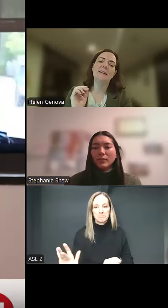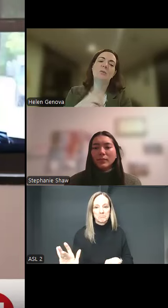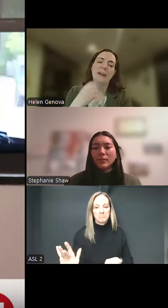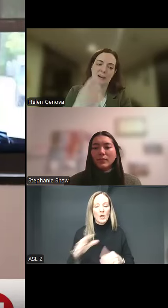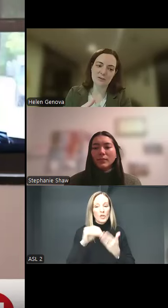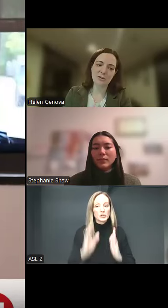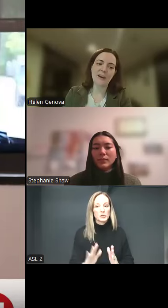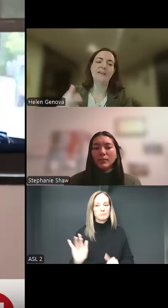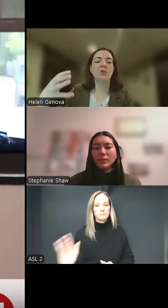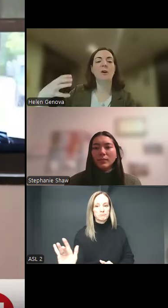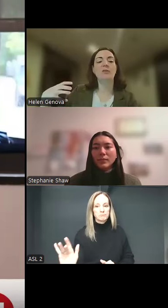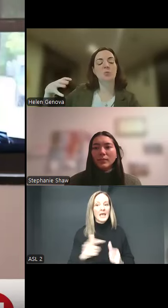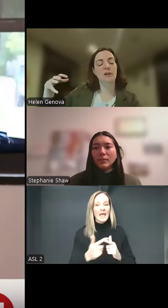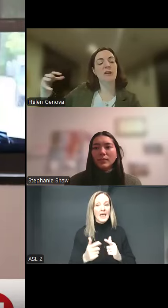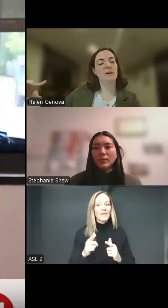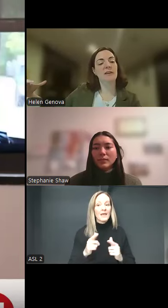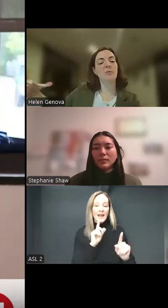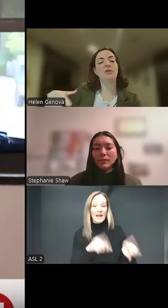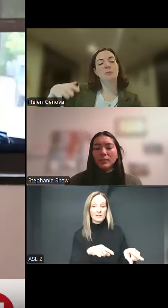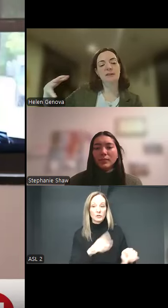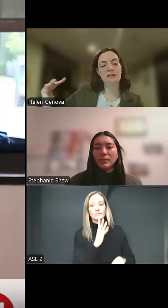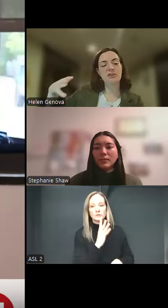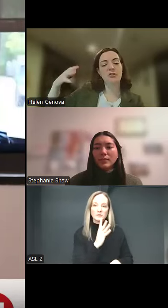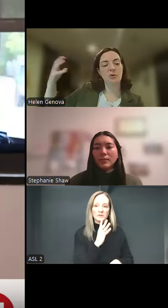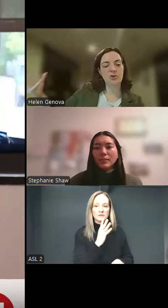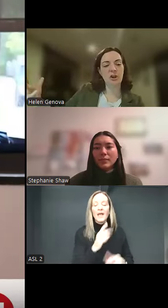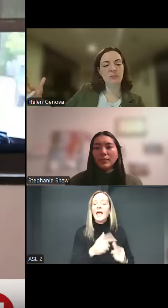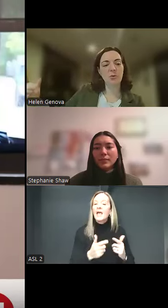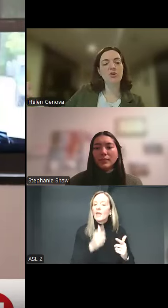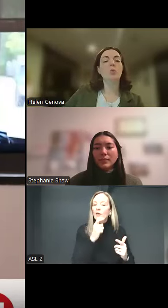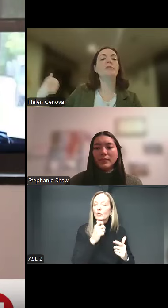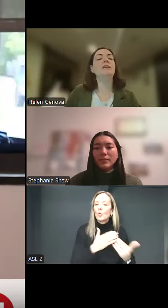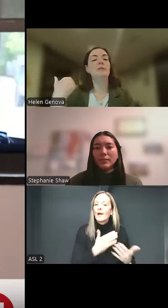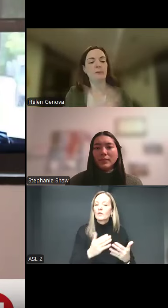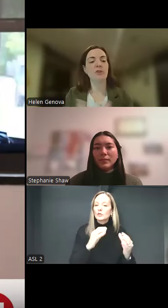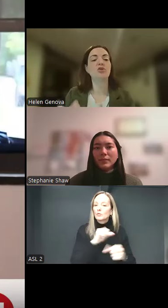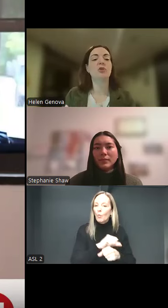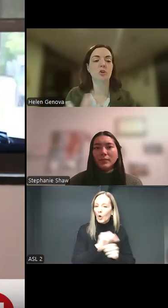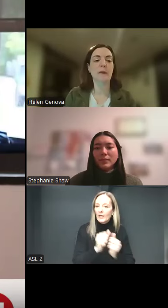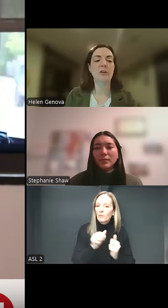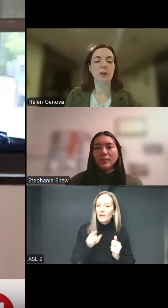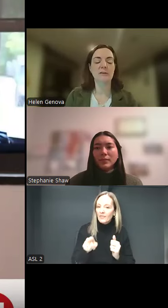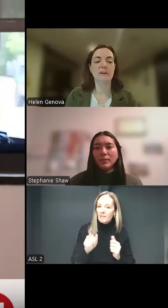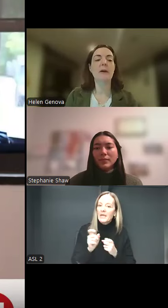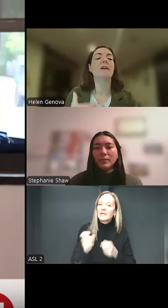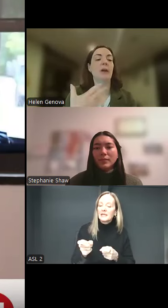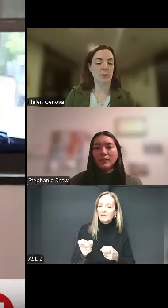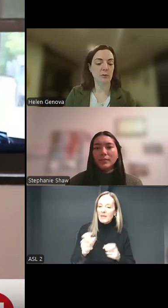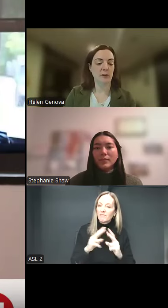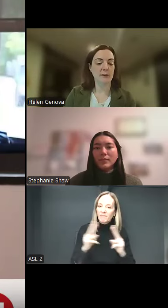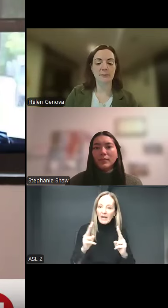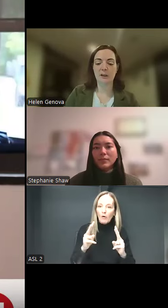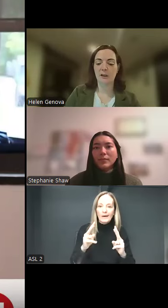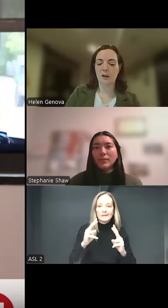and then they would answer. And then whoever's working with them, whether it be a teacher or a job coach, would give them very structured manualized feedback that